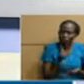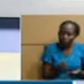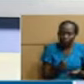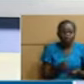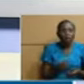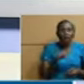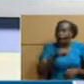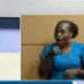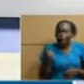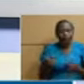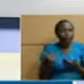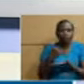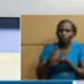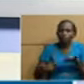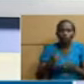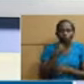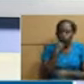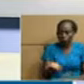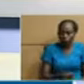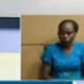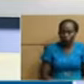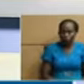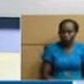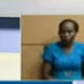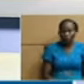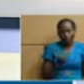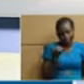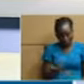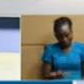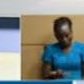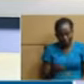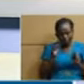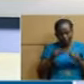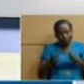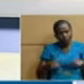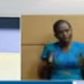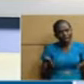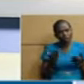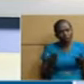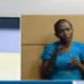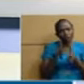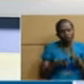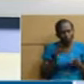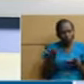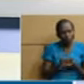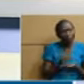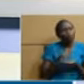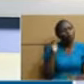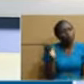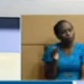don't save any additional money. Now, can we encourage people to save more? If we are encouraging them to save